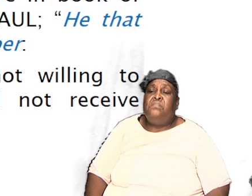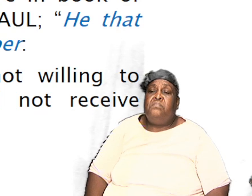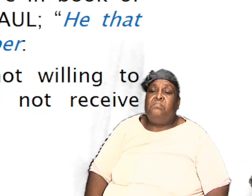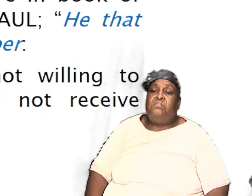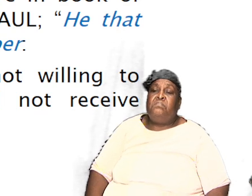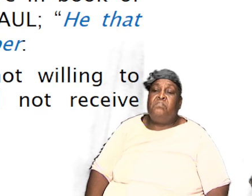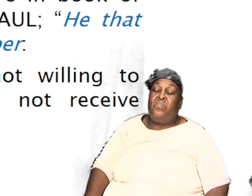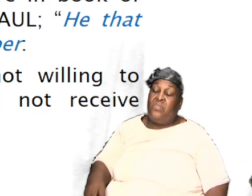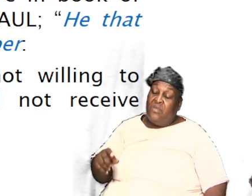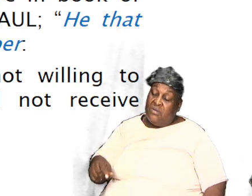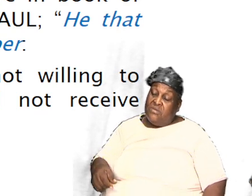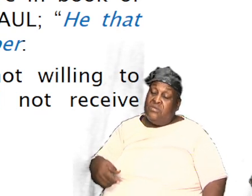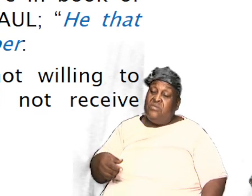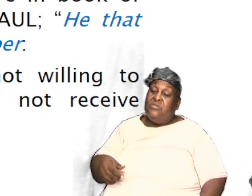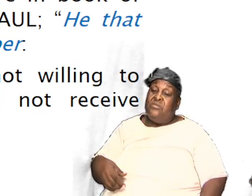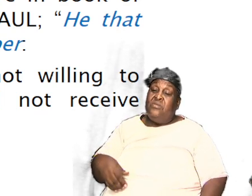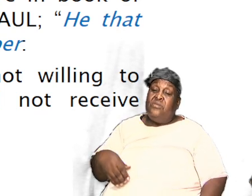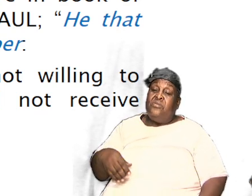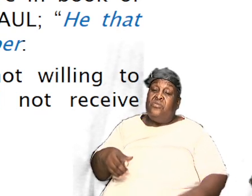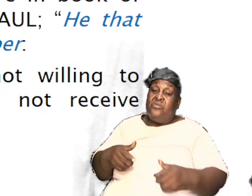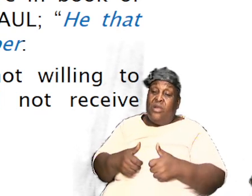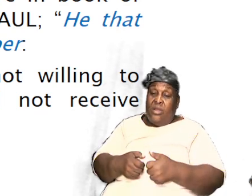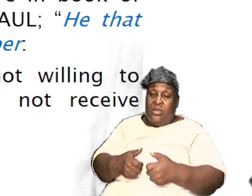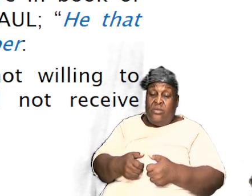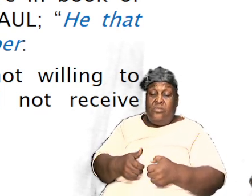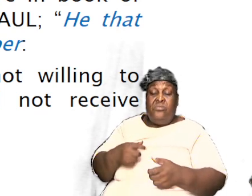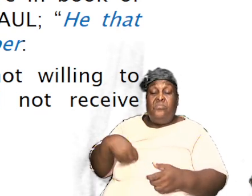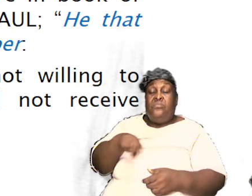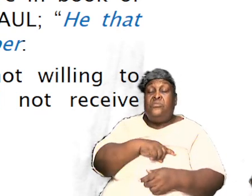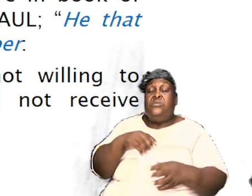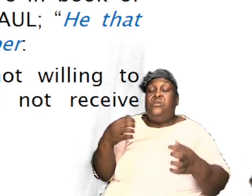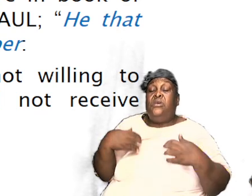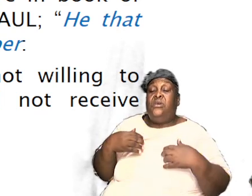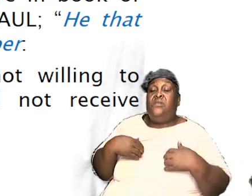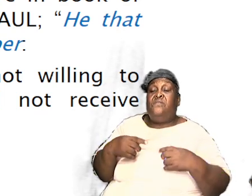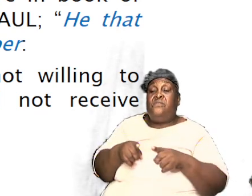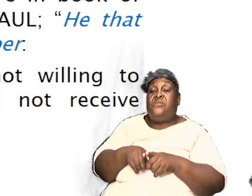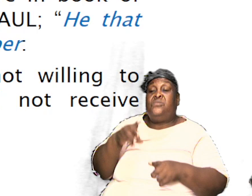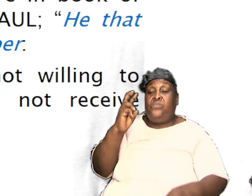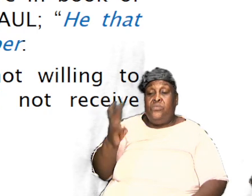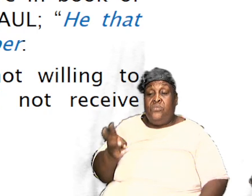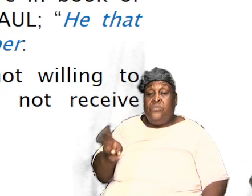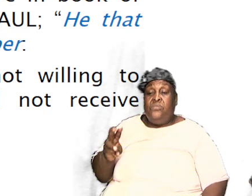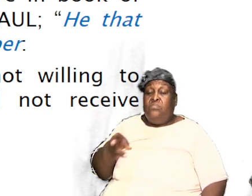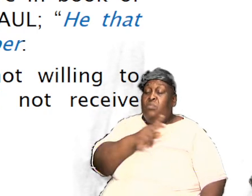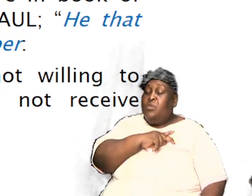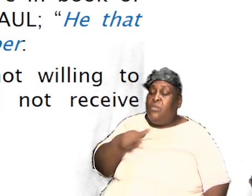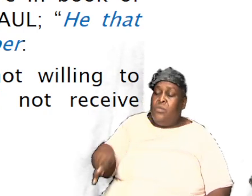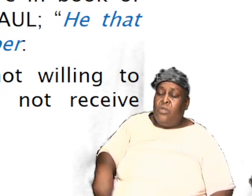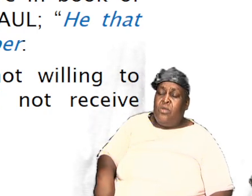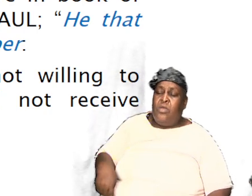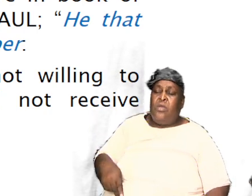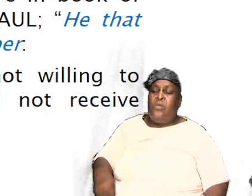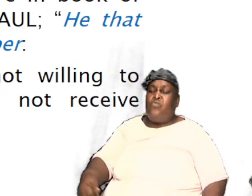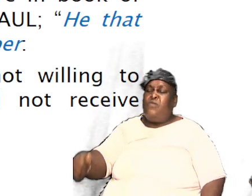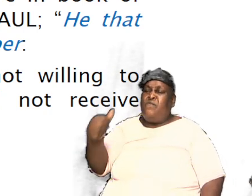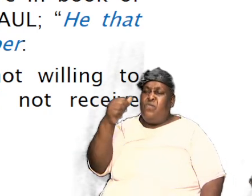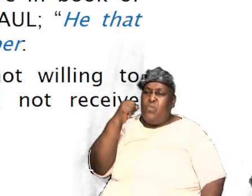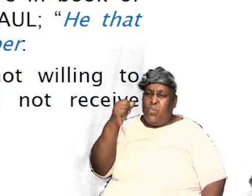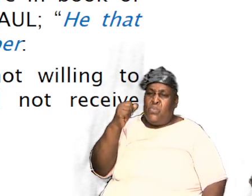witness, to get the person to see themselves as a sinner. The king refused to